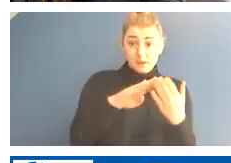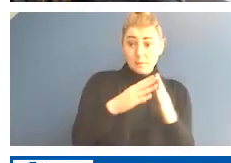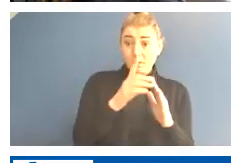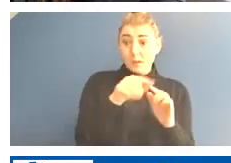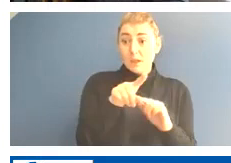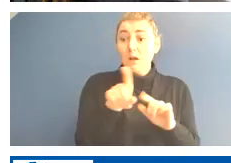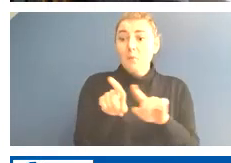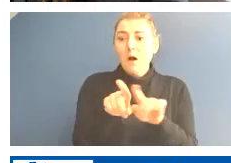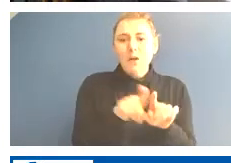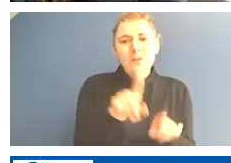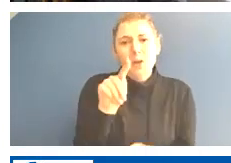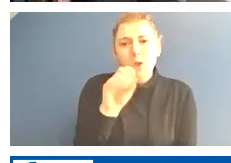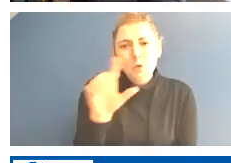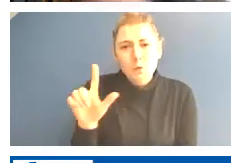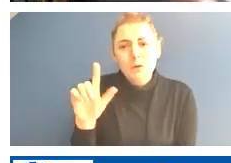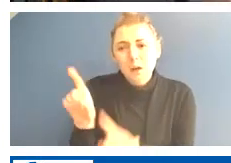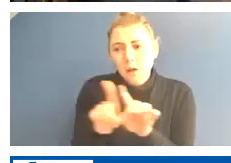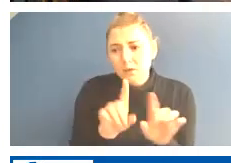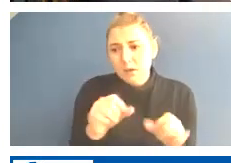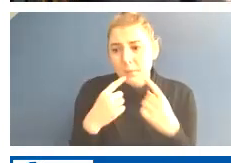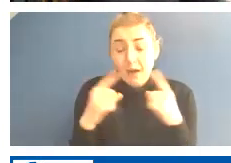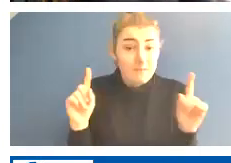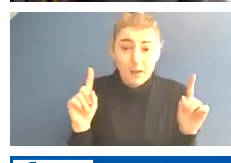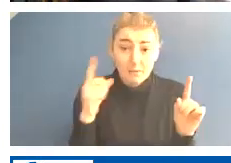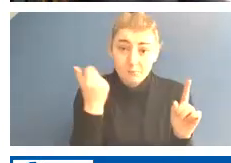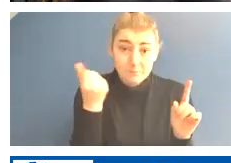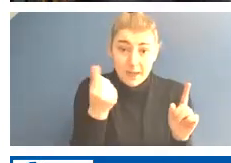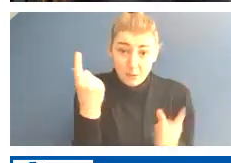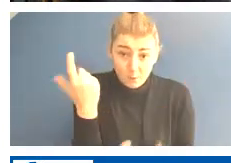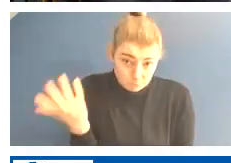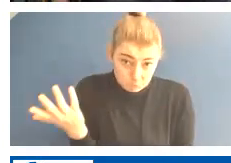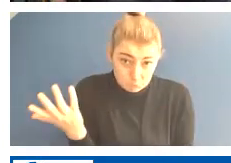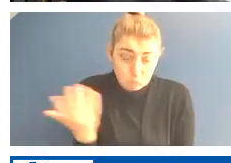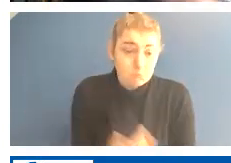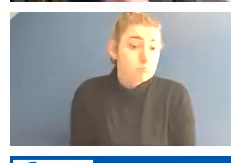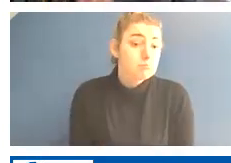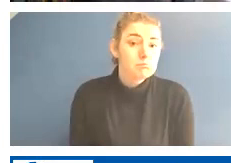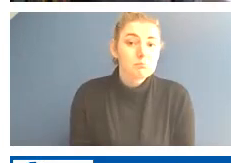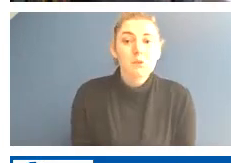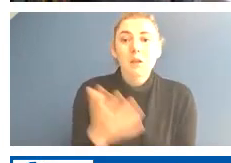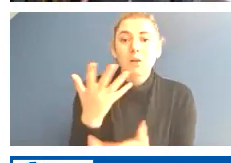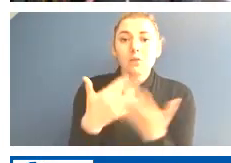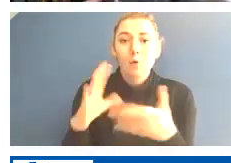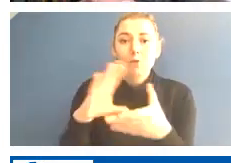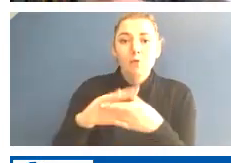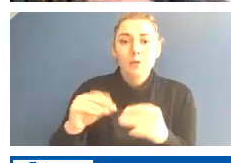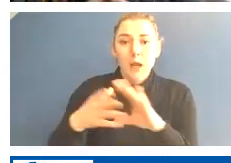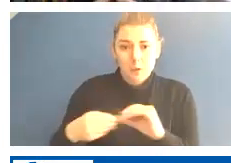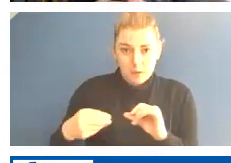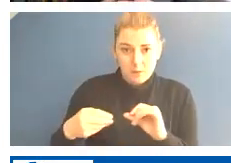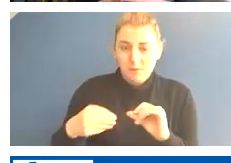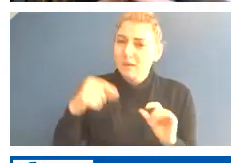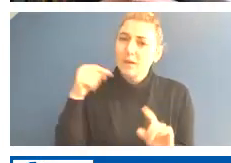tool that can be just as effective for truly anyone, is social narrative. What